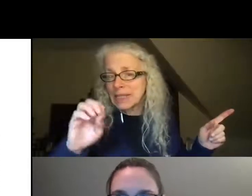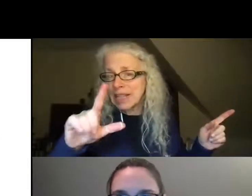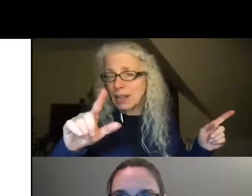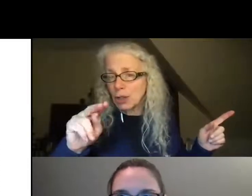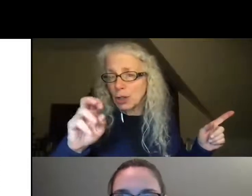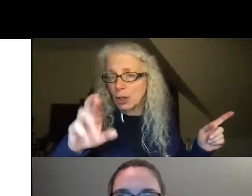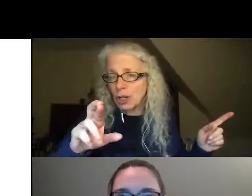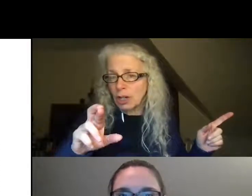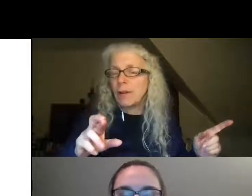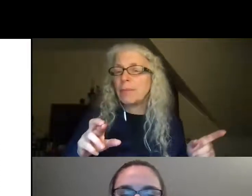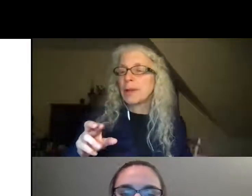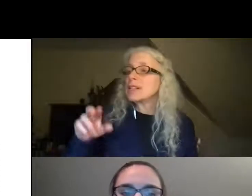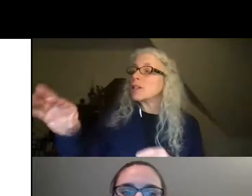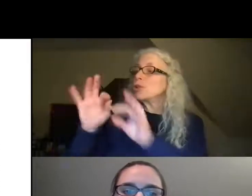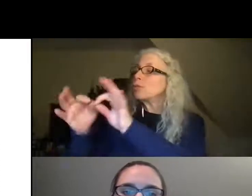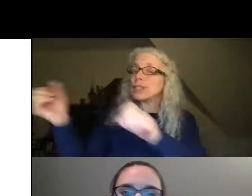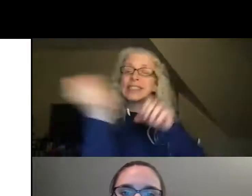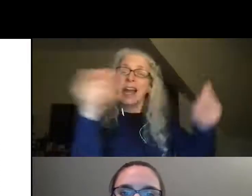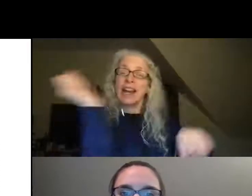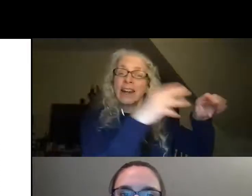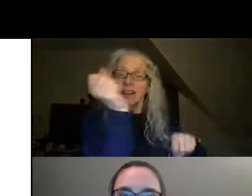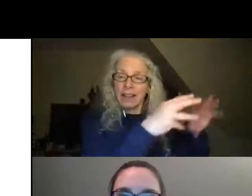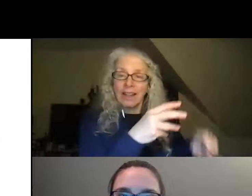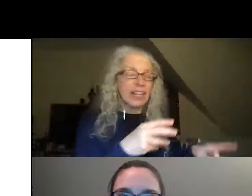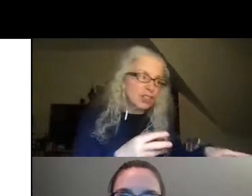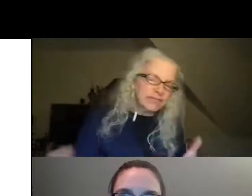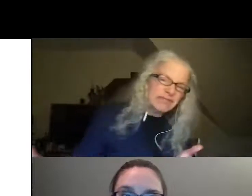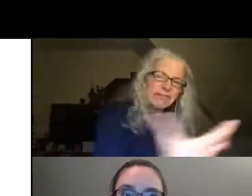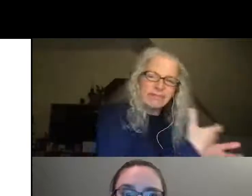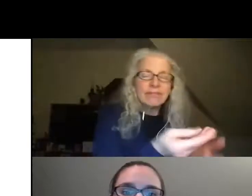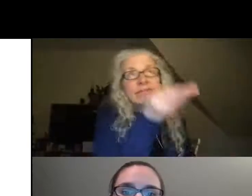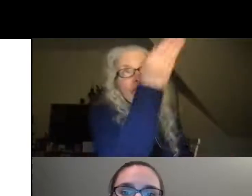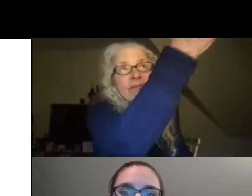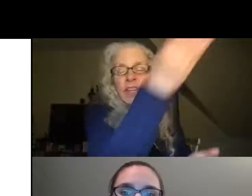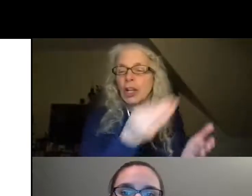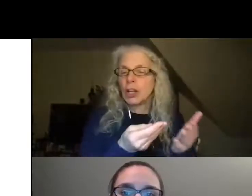and sends that off to the purchasing department so that they have updated information.